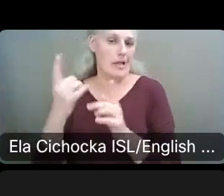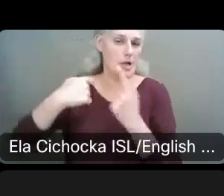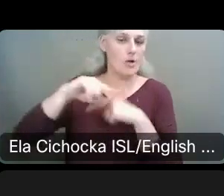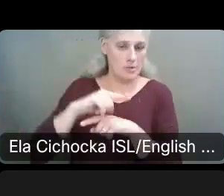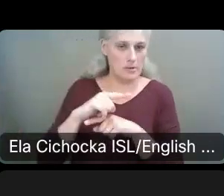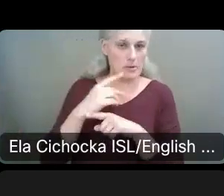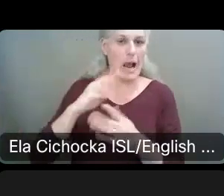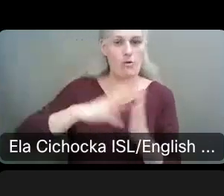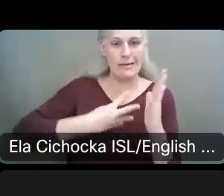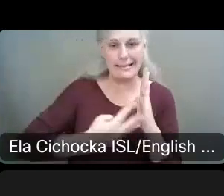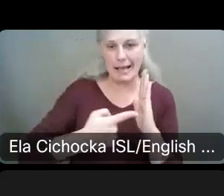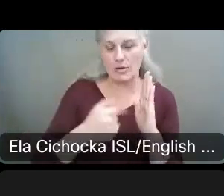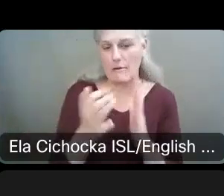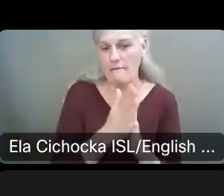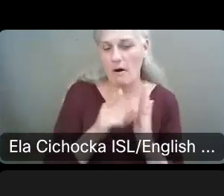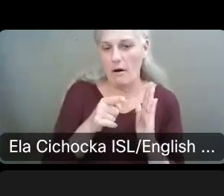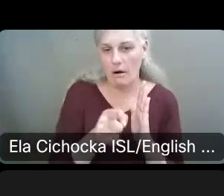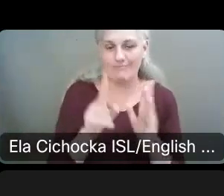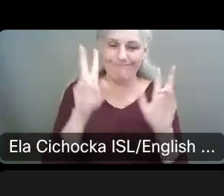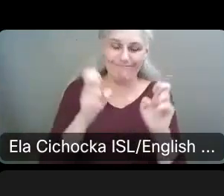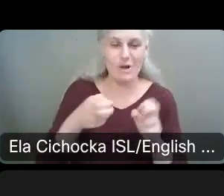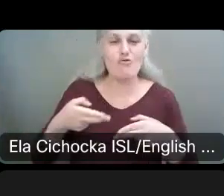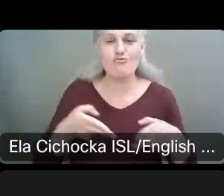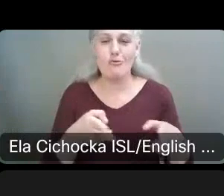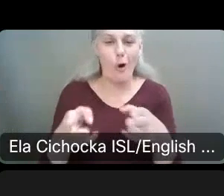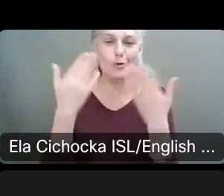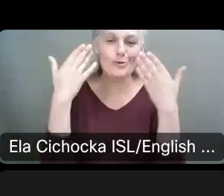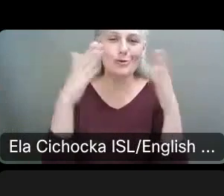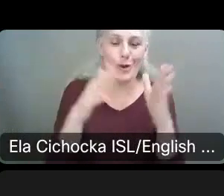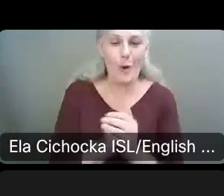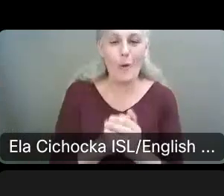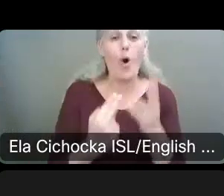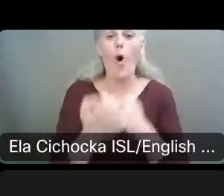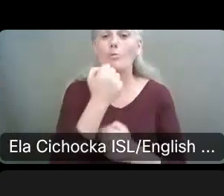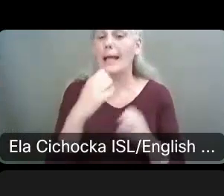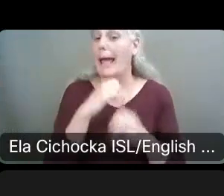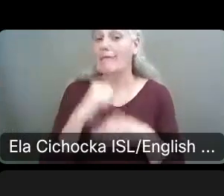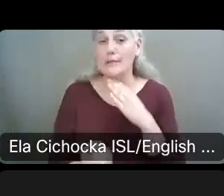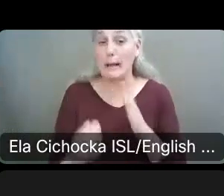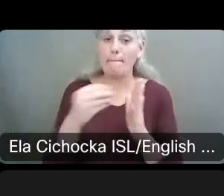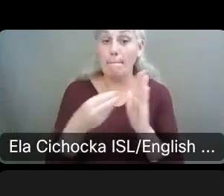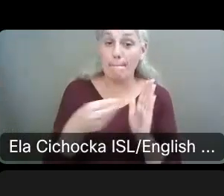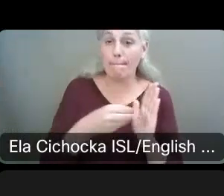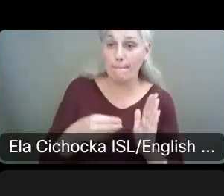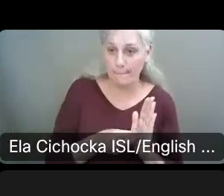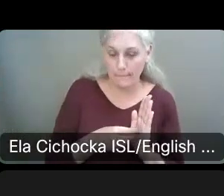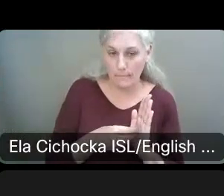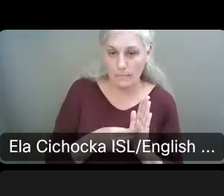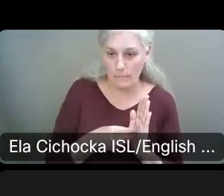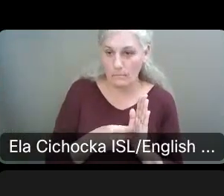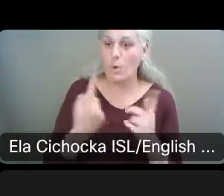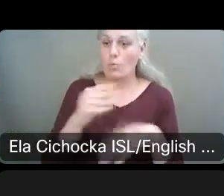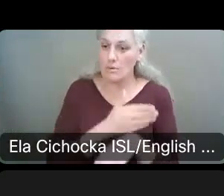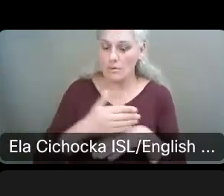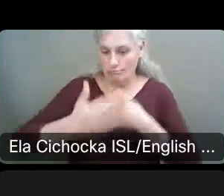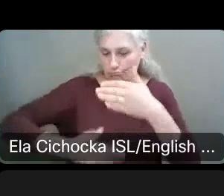touch. Our schedule for the so-called roadshow is being updated every day. As I say, we're out on